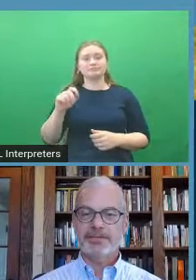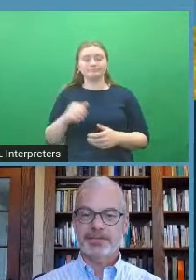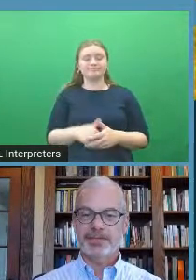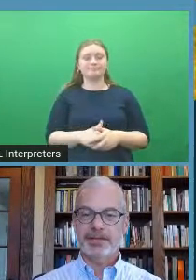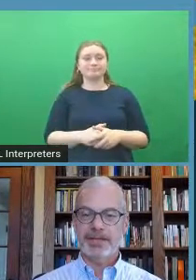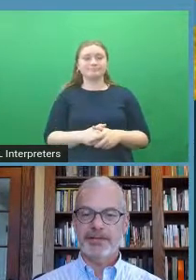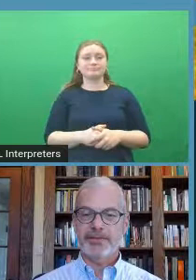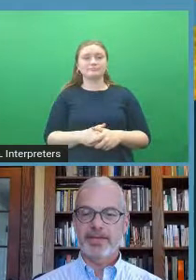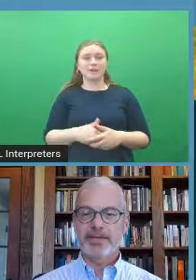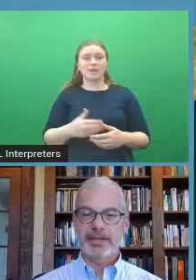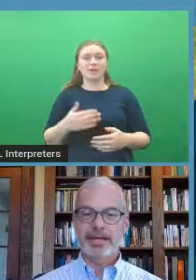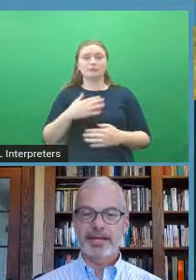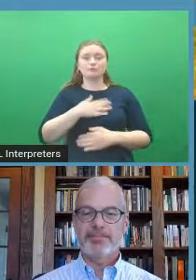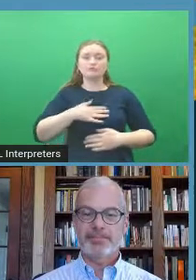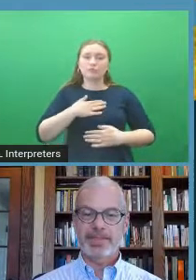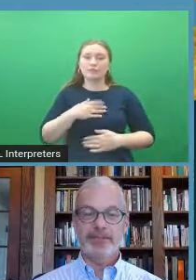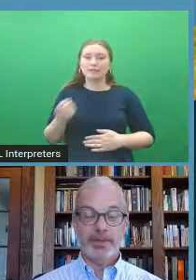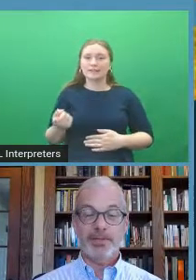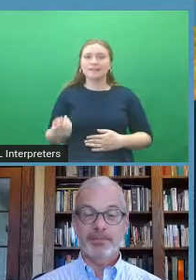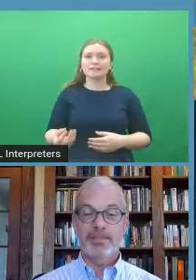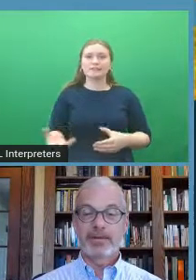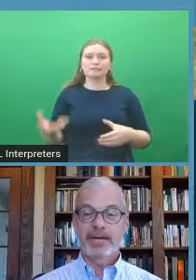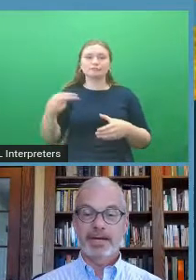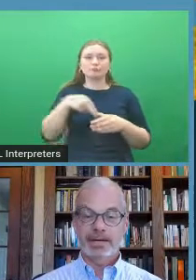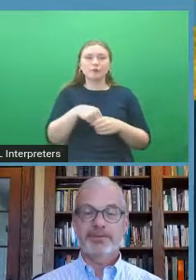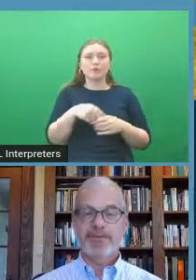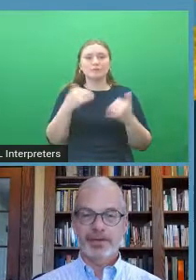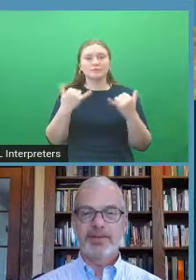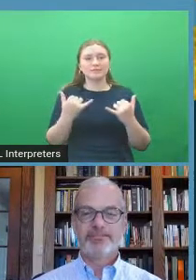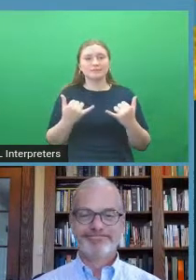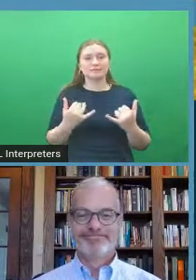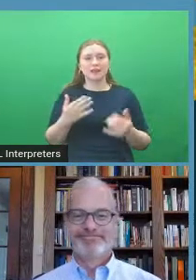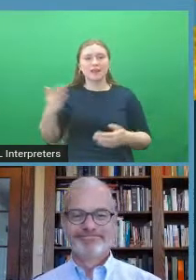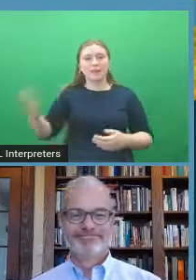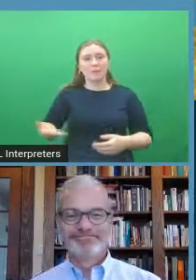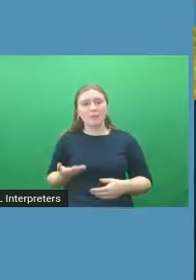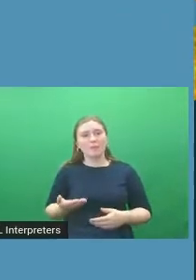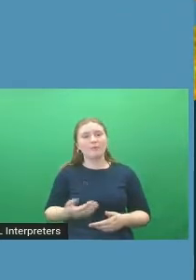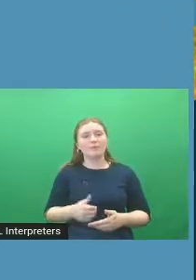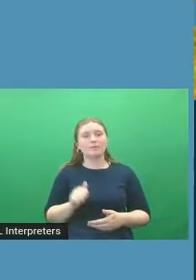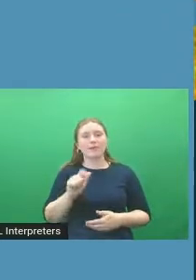to Alex for joining us today. Please welcome Alex Freeman.